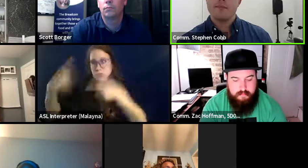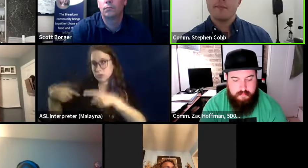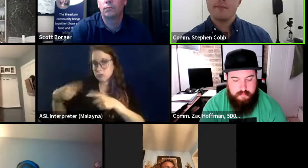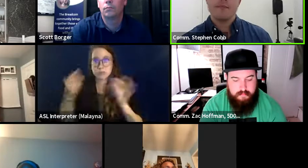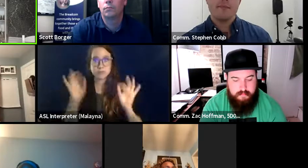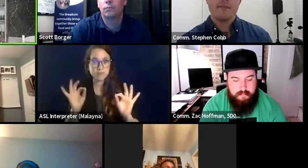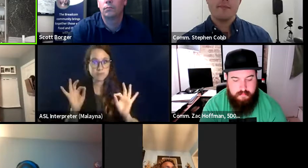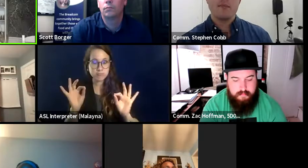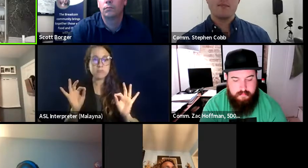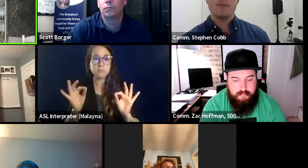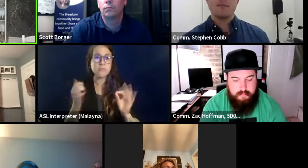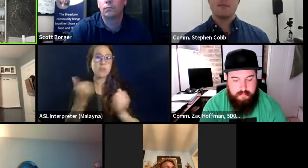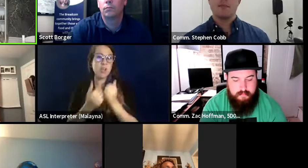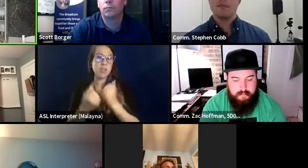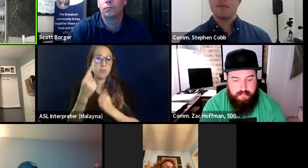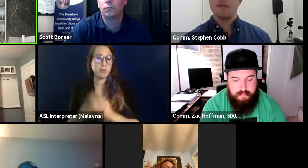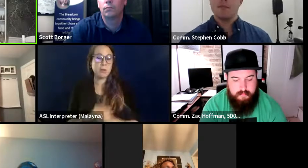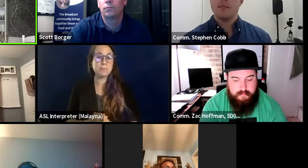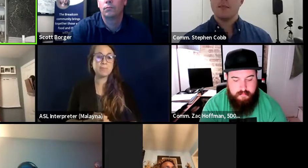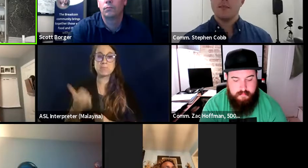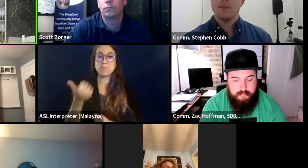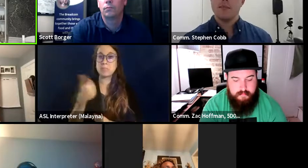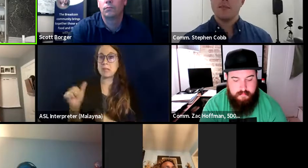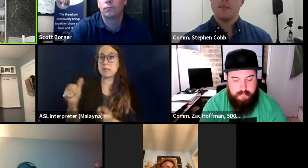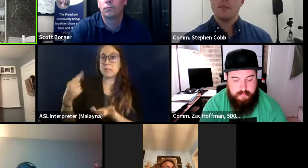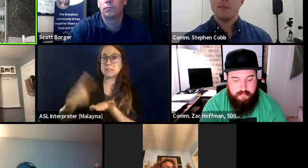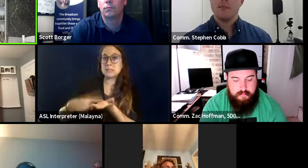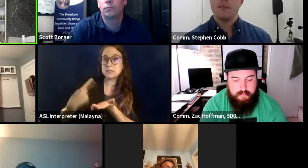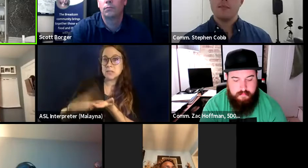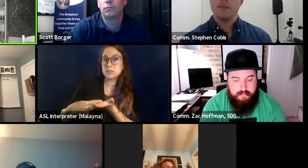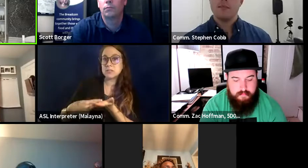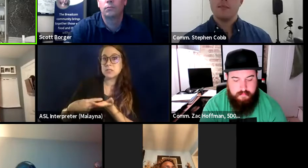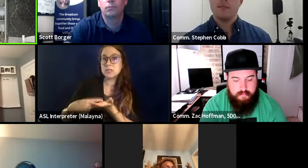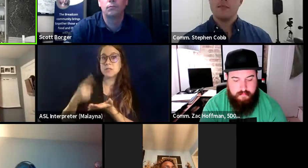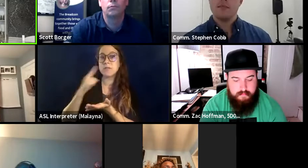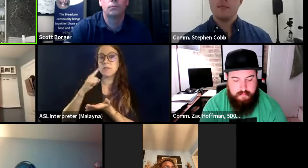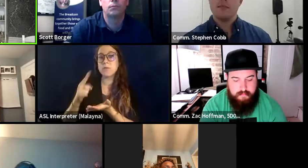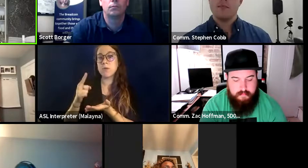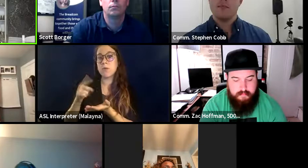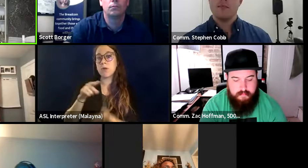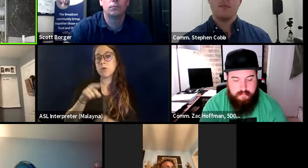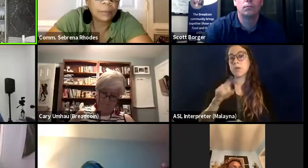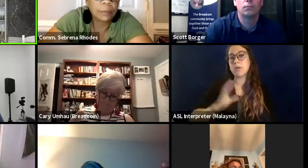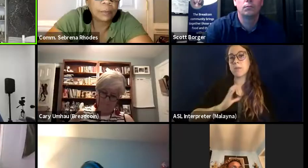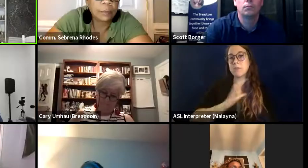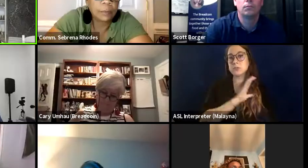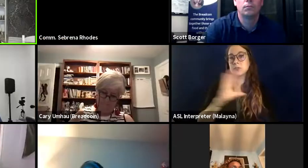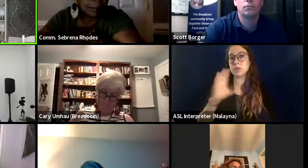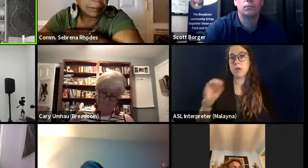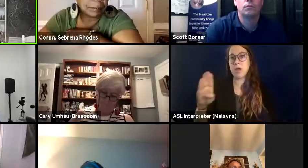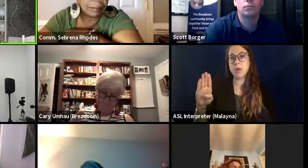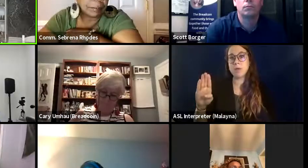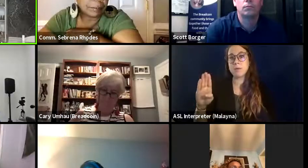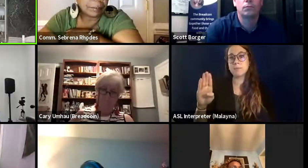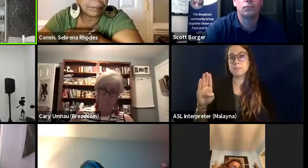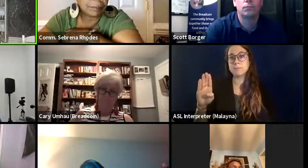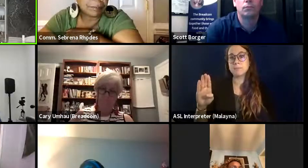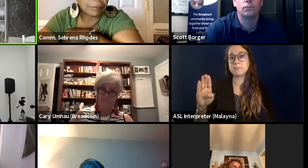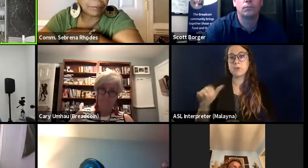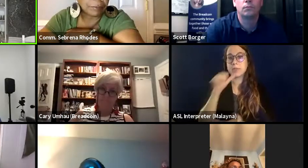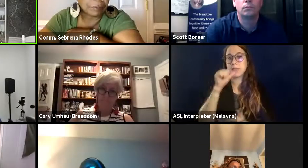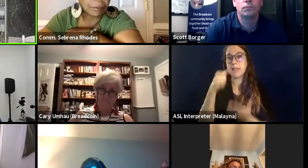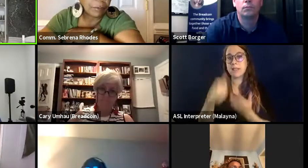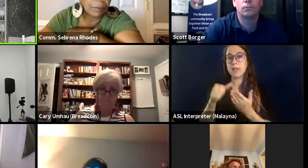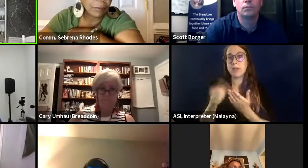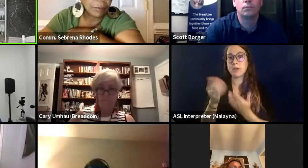Okay. All right, any questions or discussion for Commissioner Cobb on the letter notifying ABRA